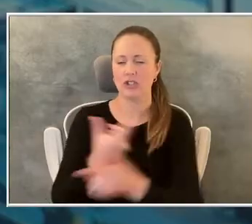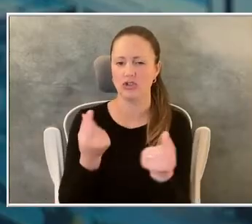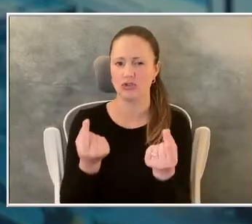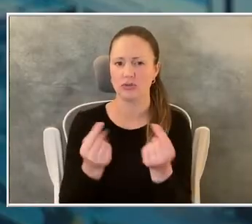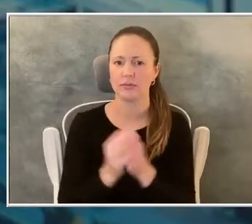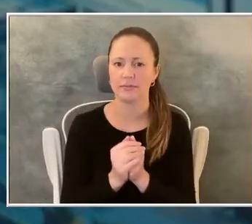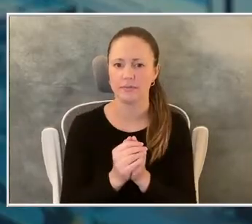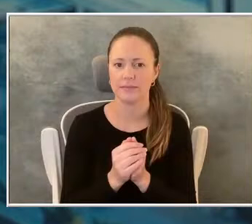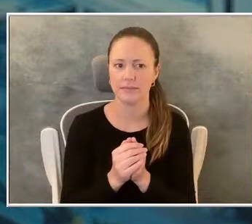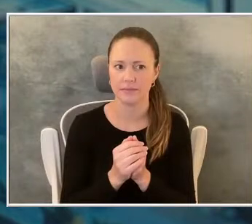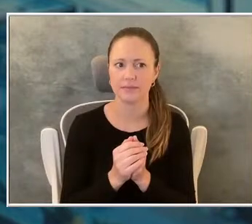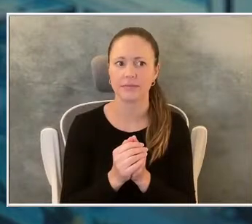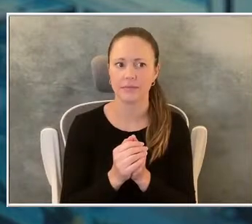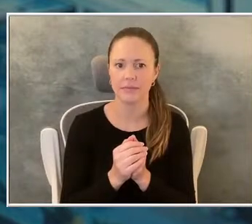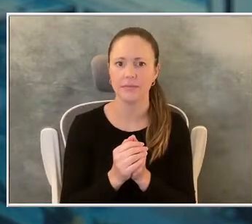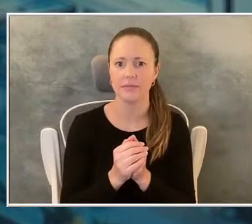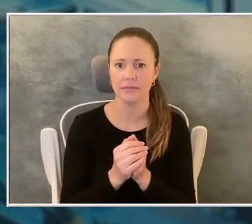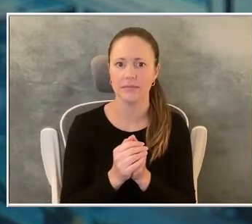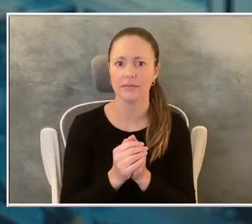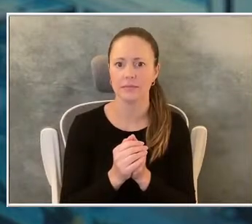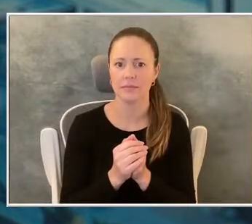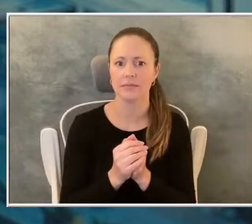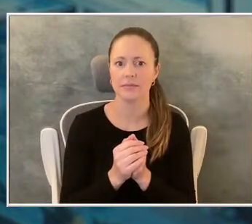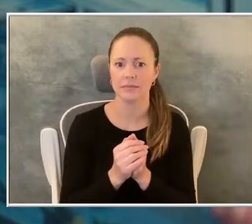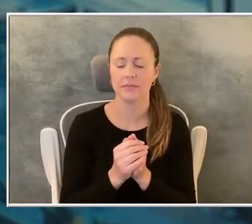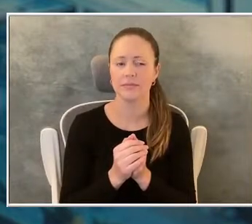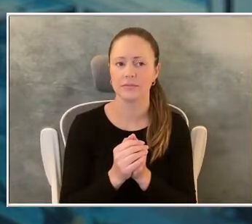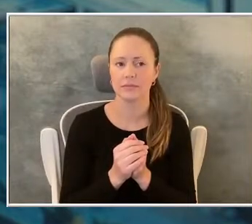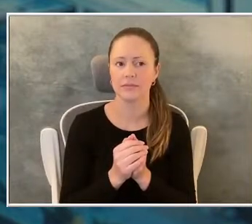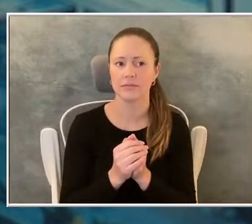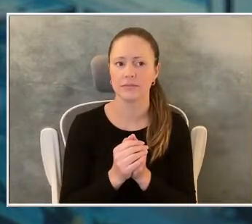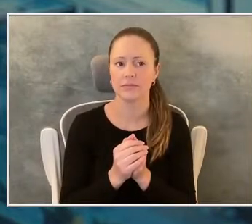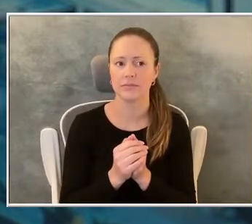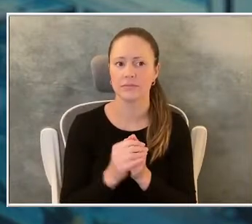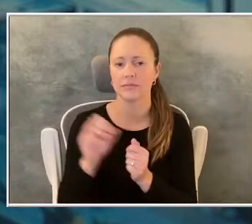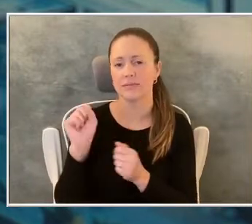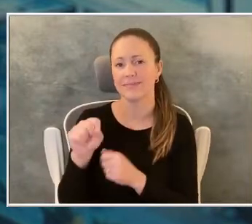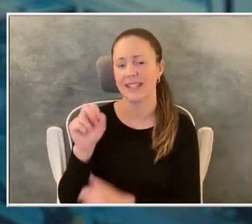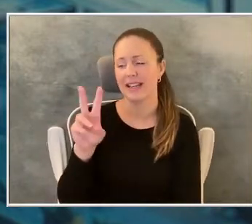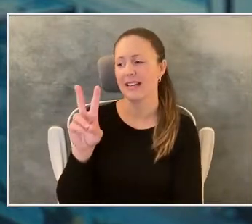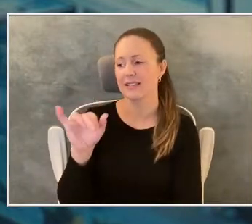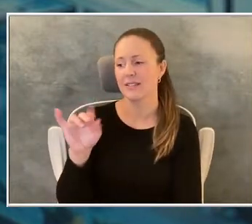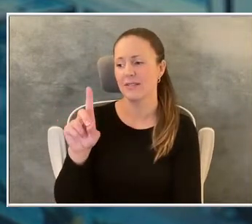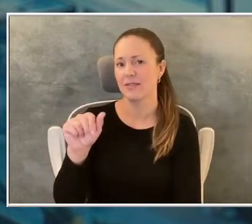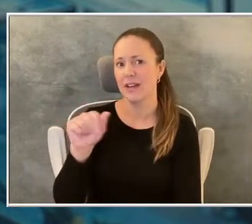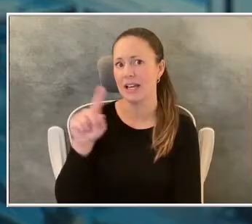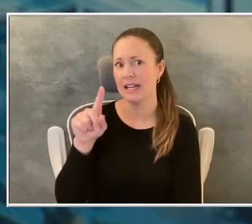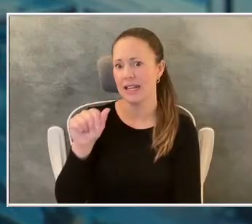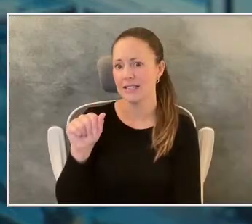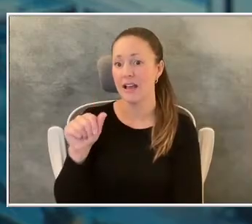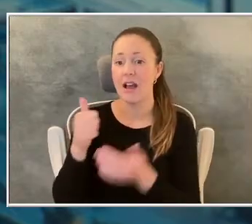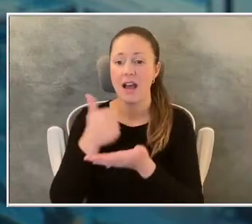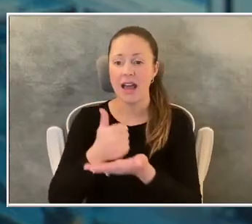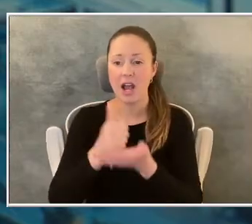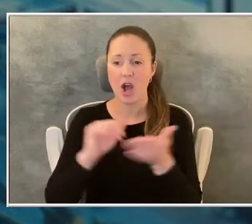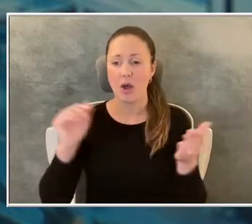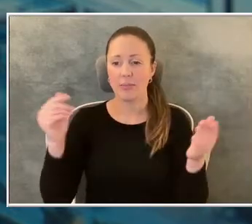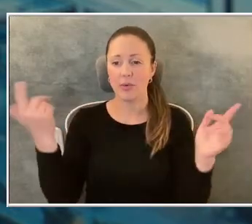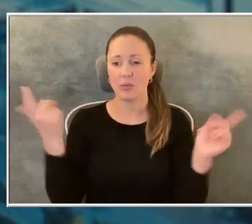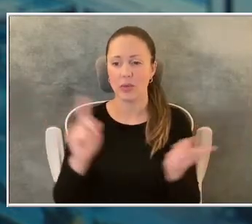mentioned earlier, Vidasa, it helps reduces the disease burden, so get some disease